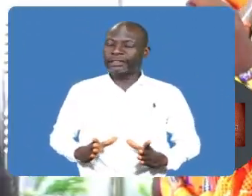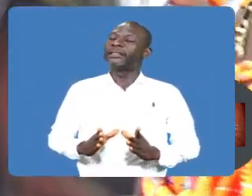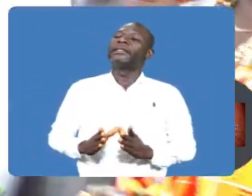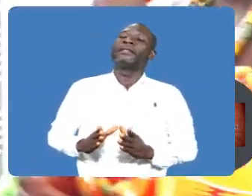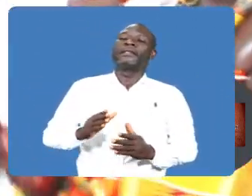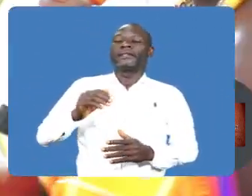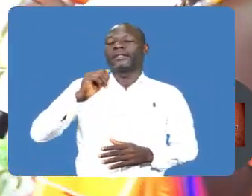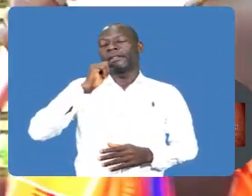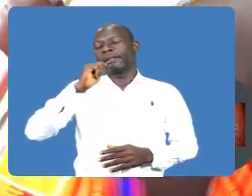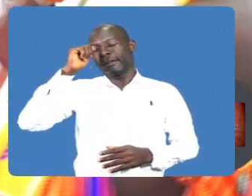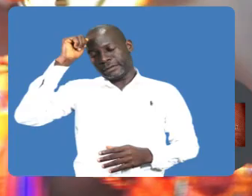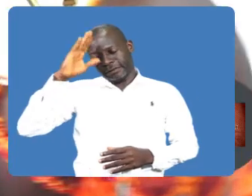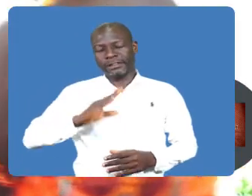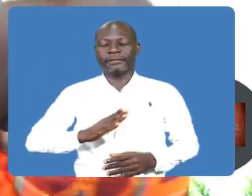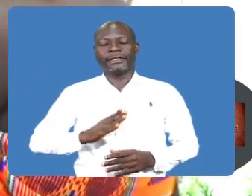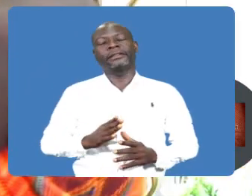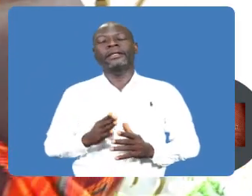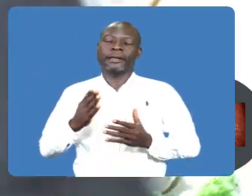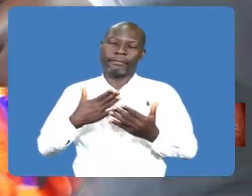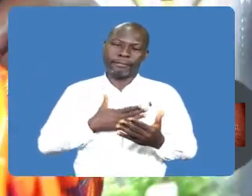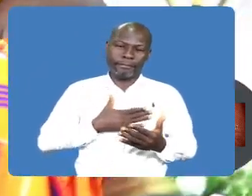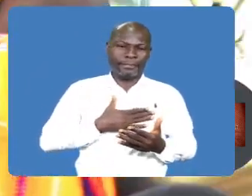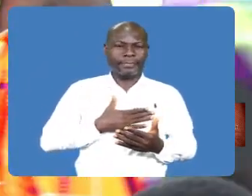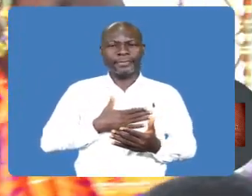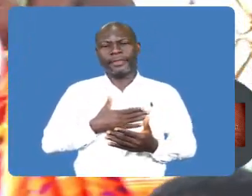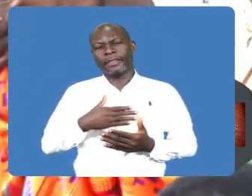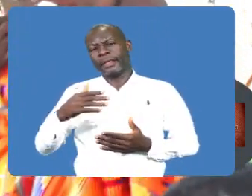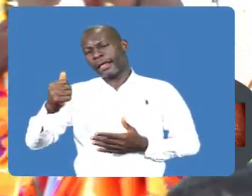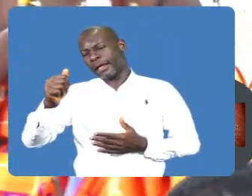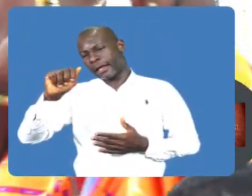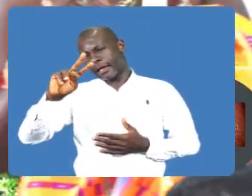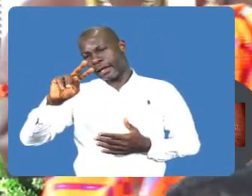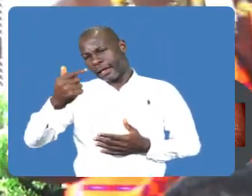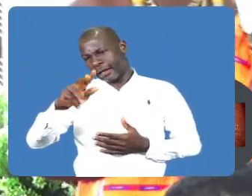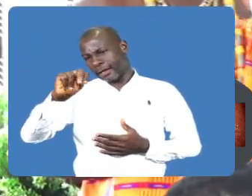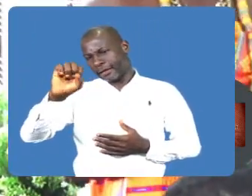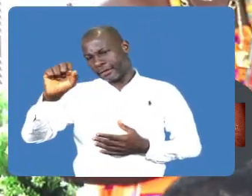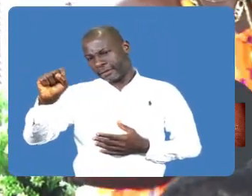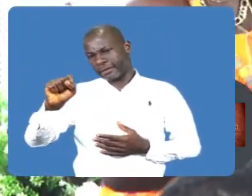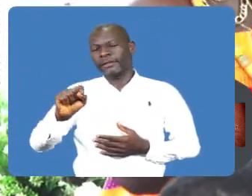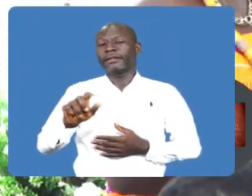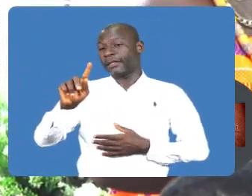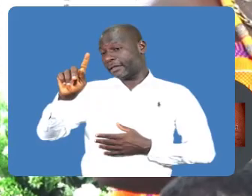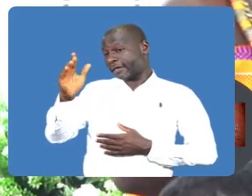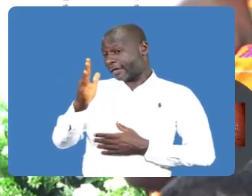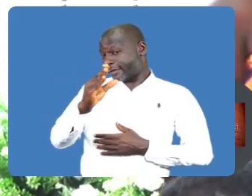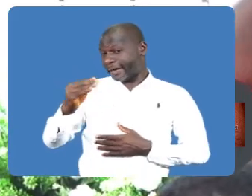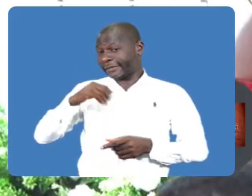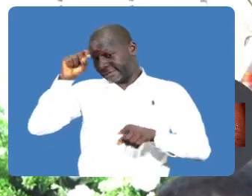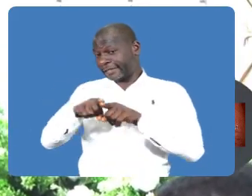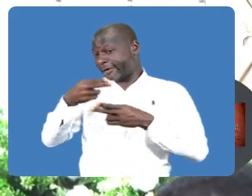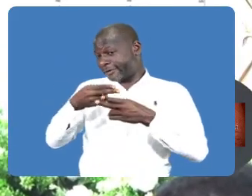students, ladies and gentlemen, I'm Agnes Techi and my sister Ruby